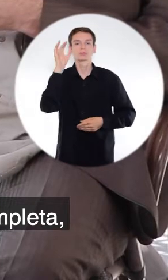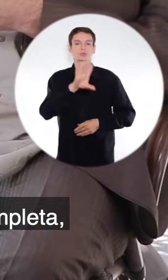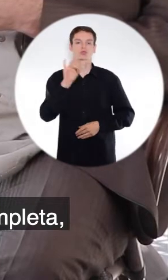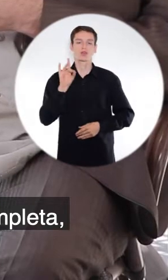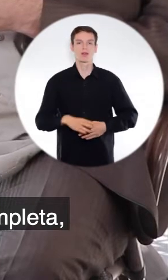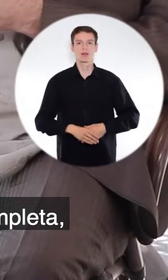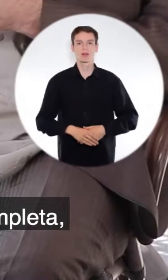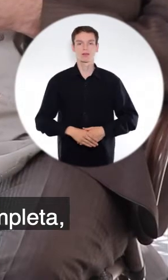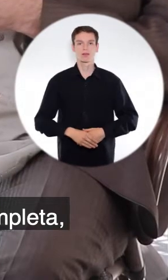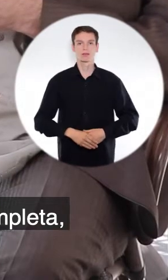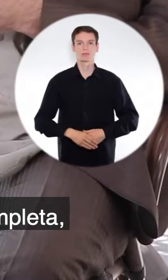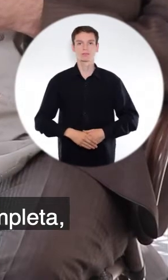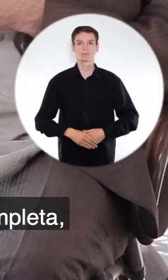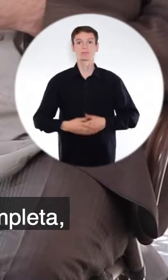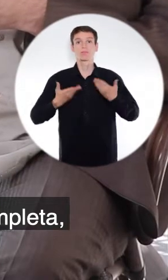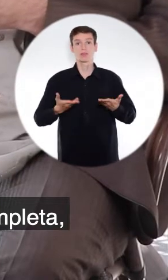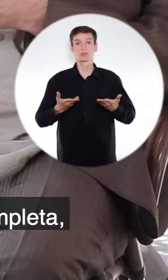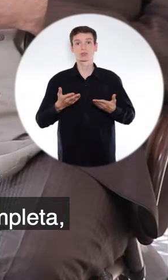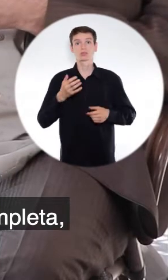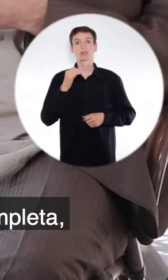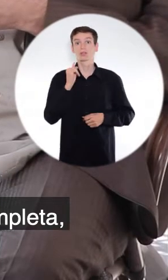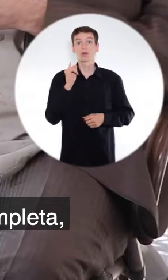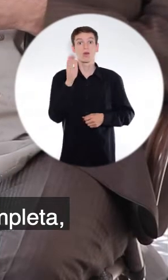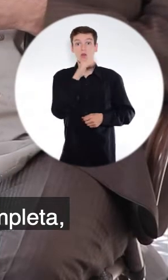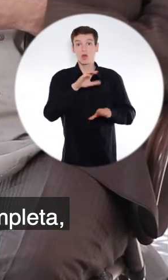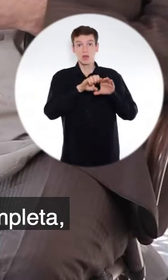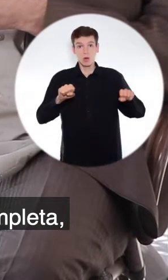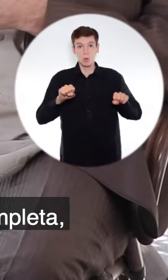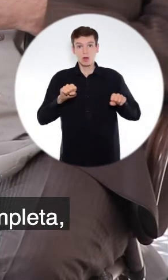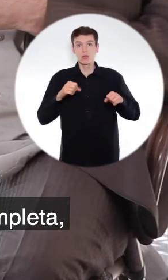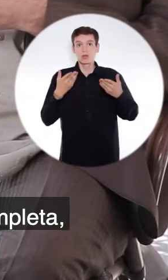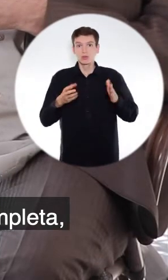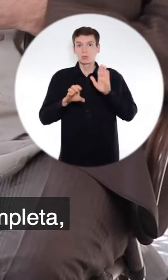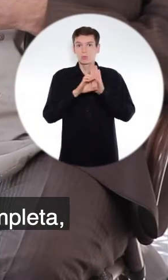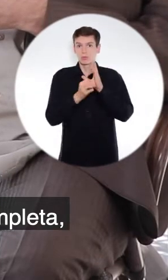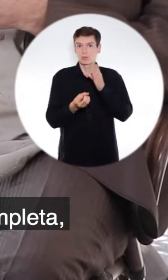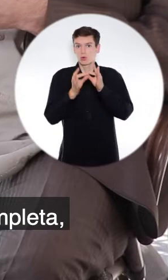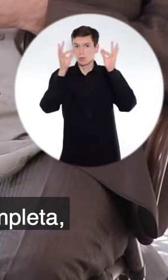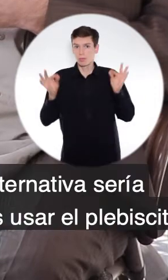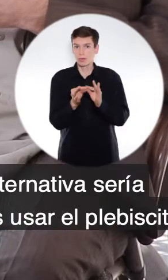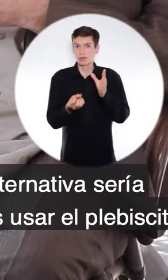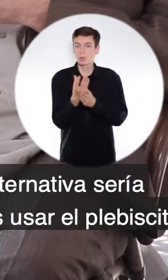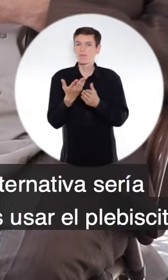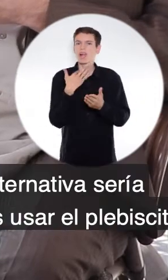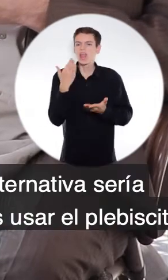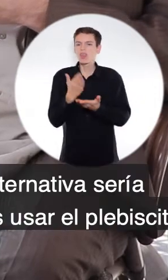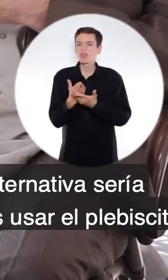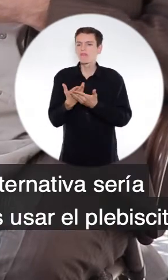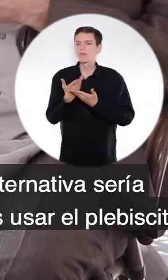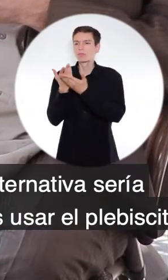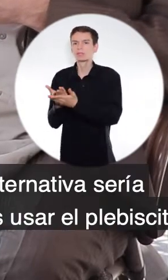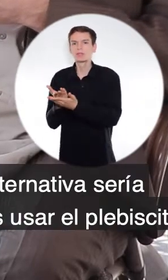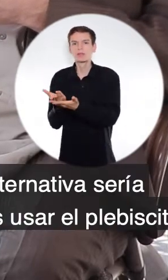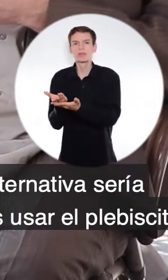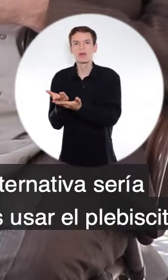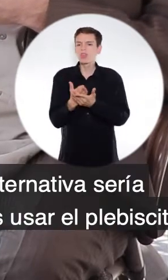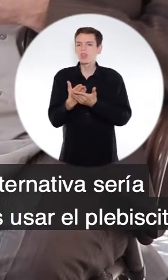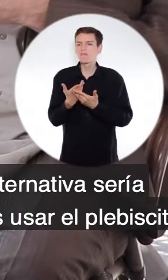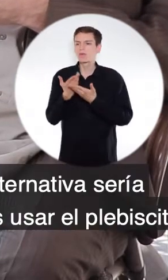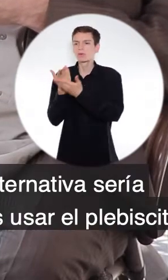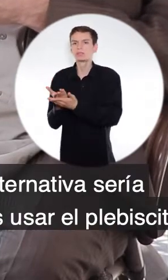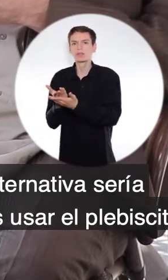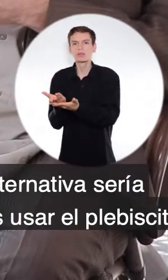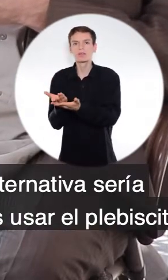that this, what exactly was going to be posed to the people to say? Yeah, I think it was a majority could send